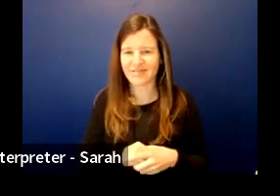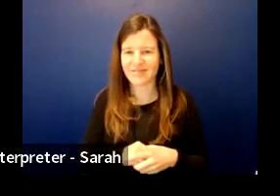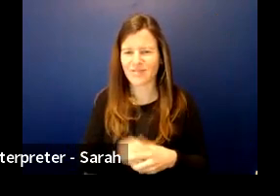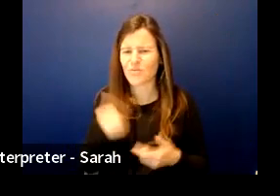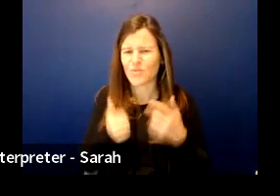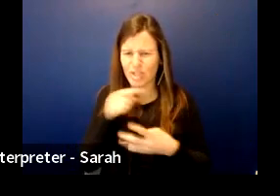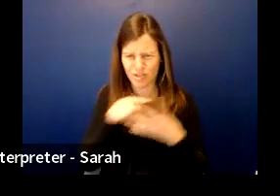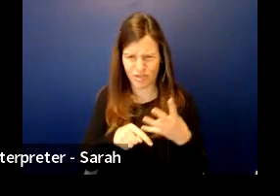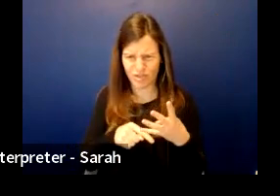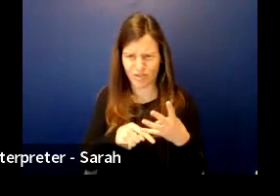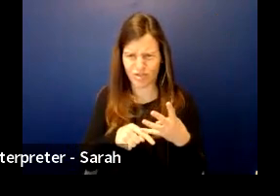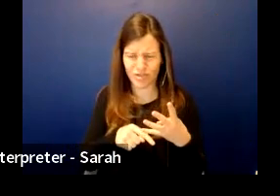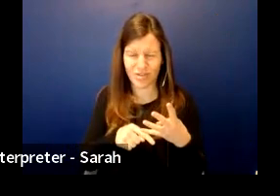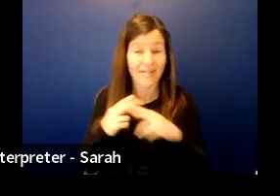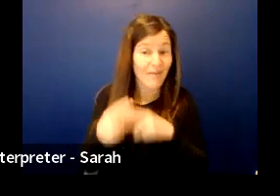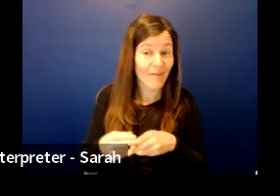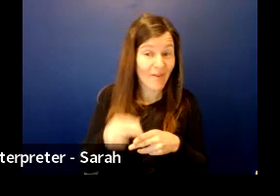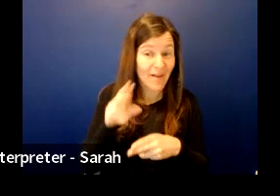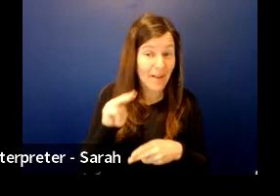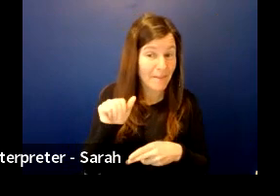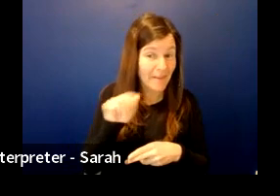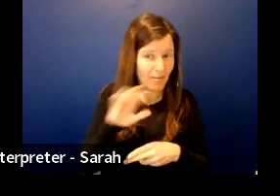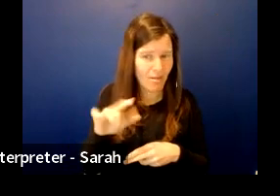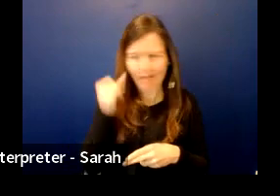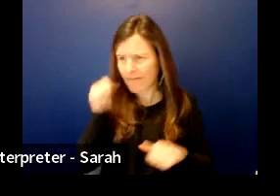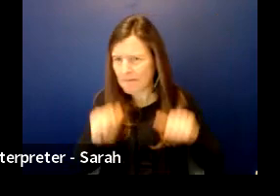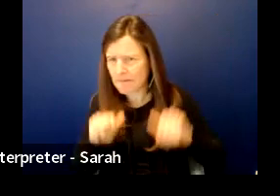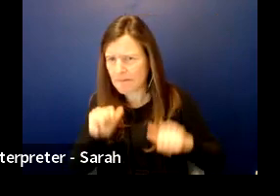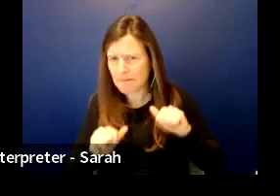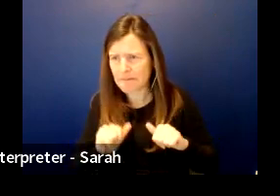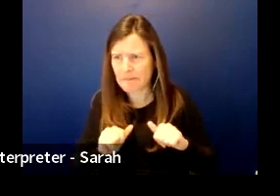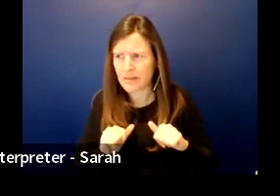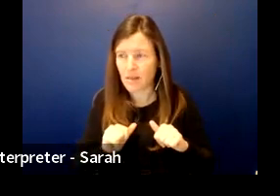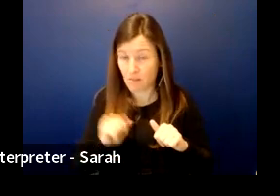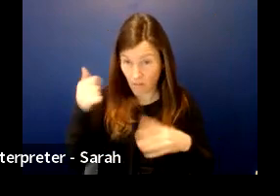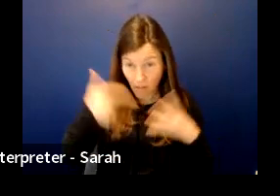Which of these is a mammal? That might help if you're having a moment.